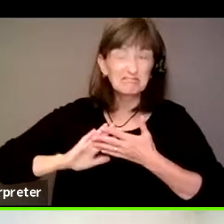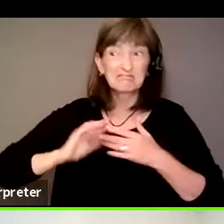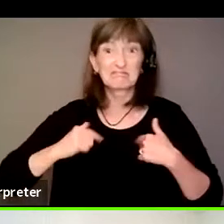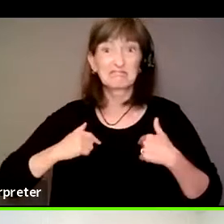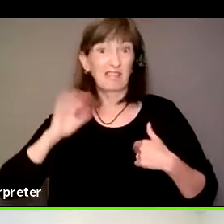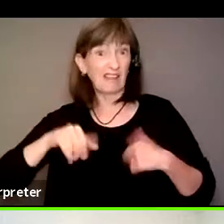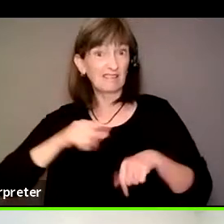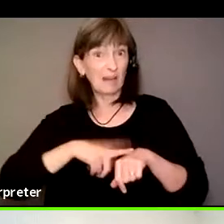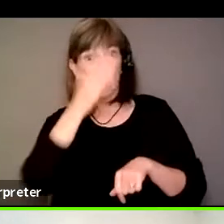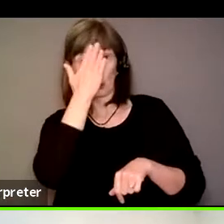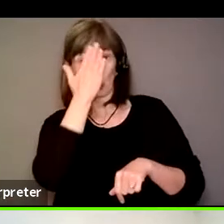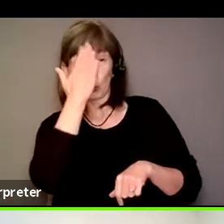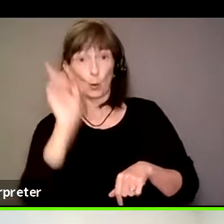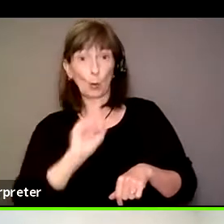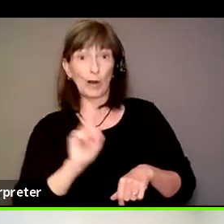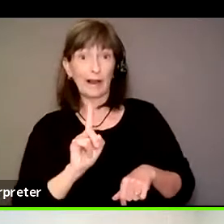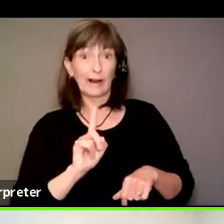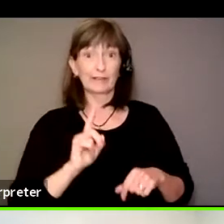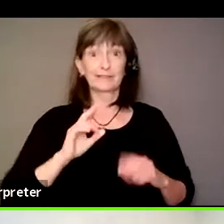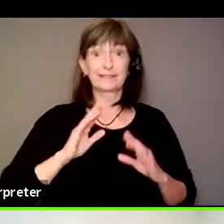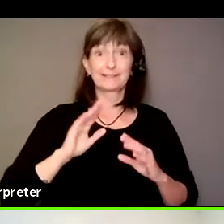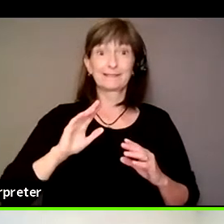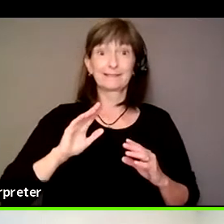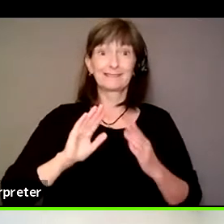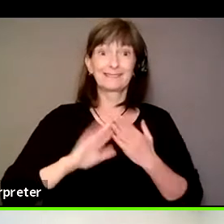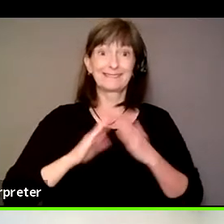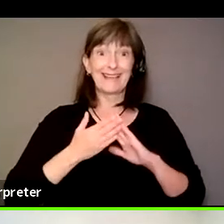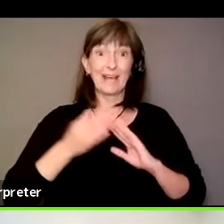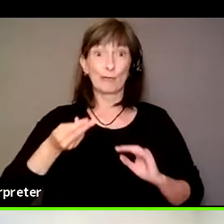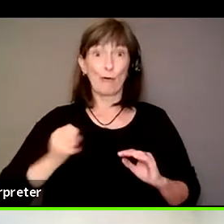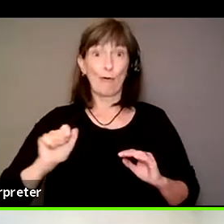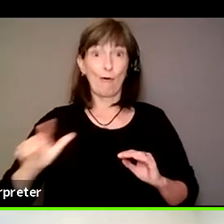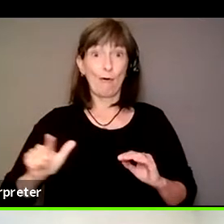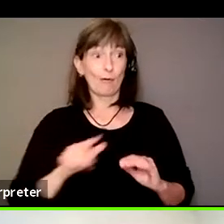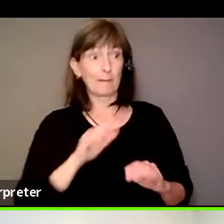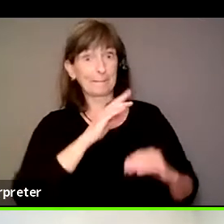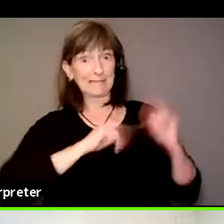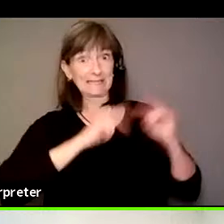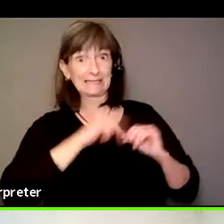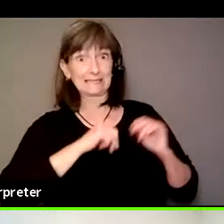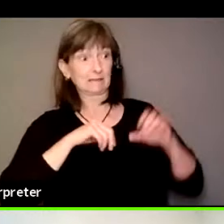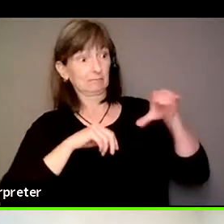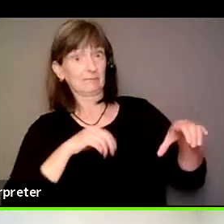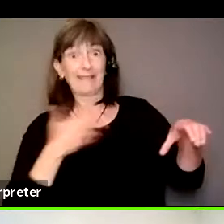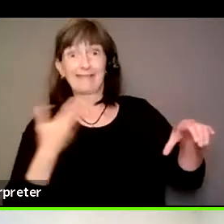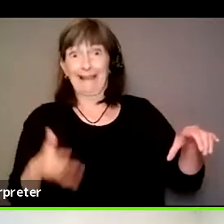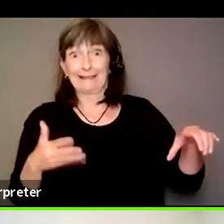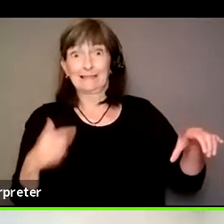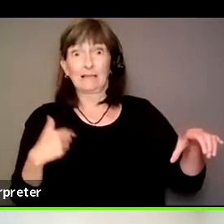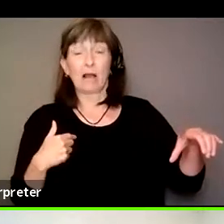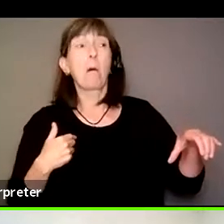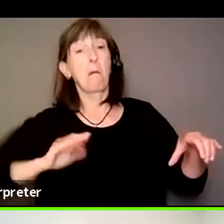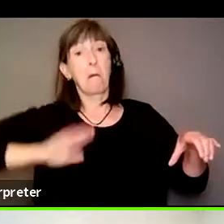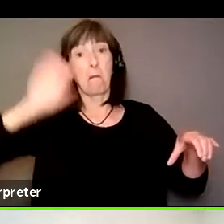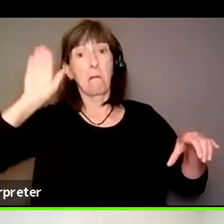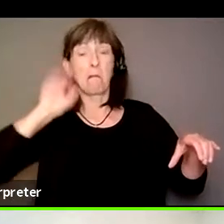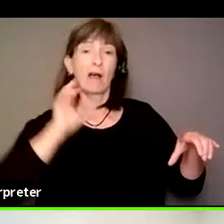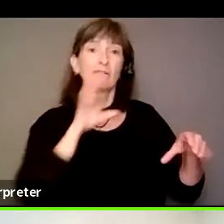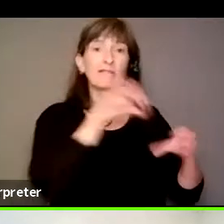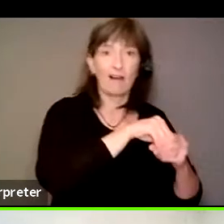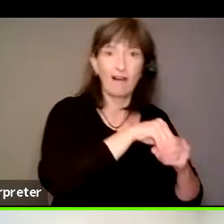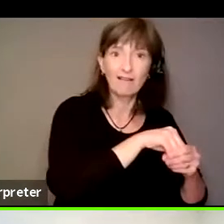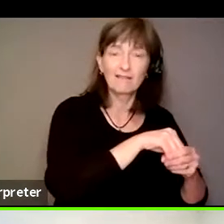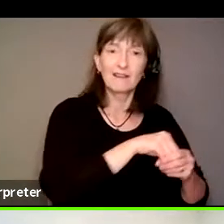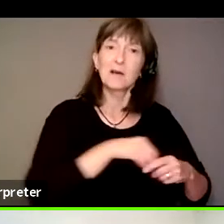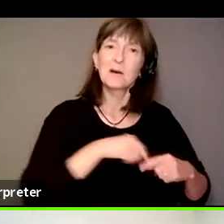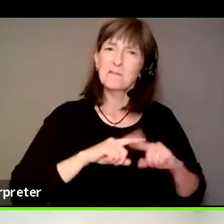time. I was able to make a difference, to have a voice and to influence change in my community for things